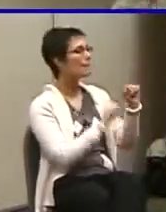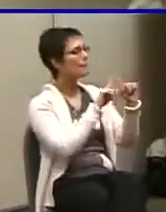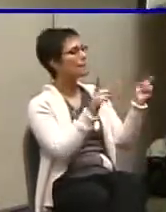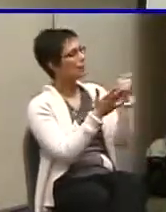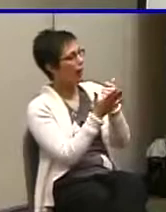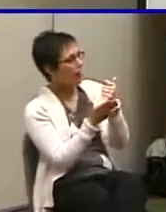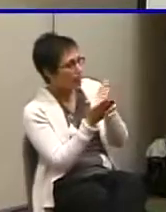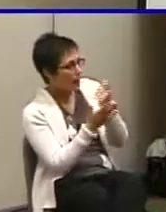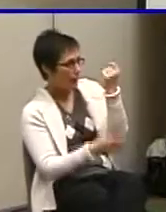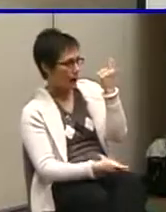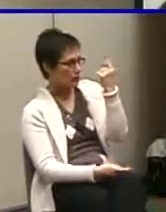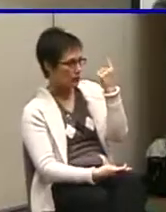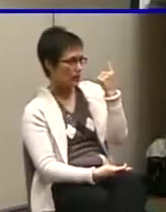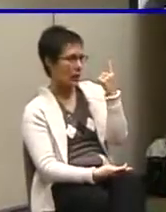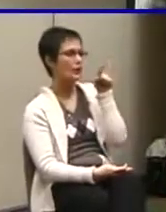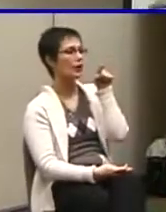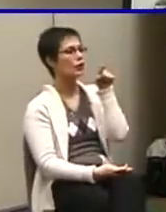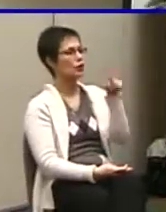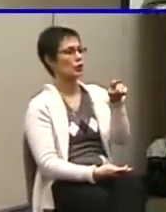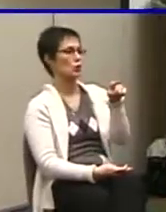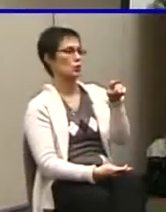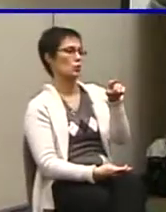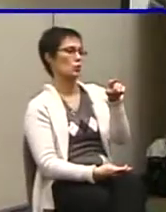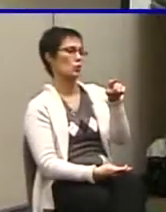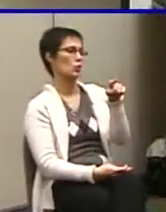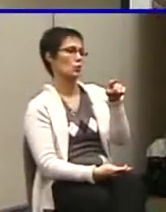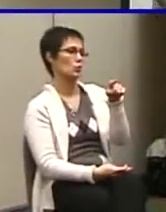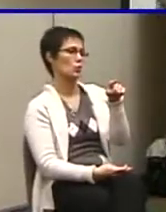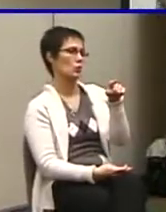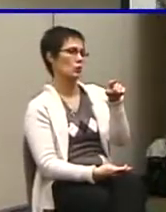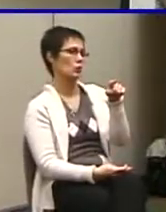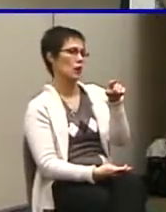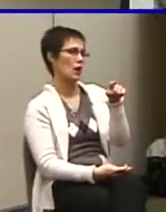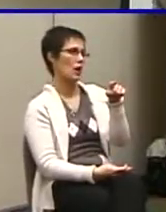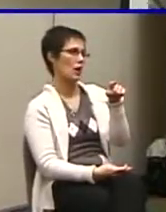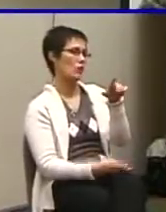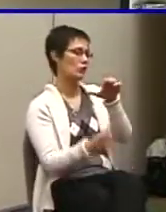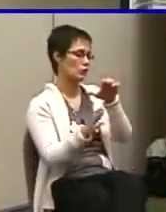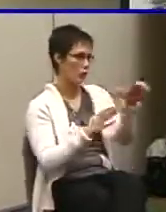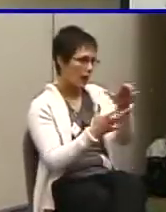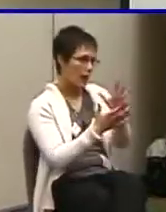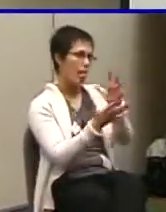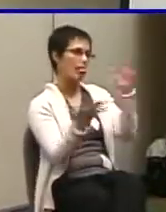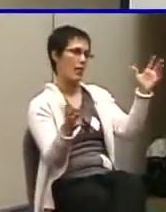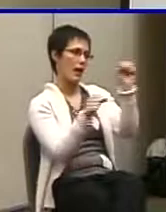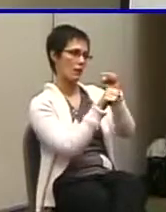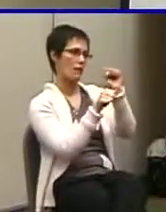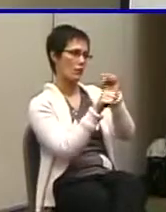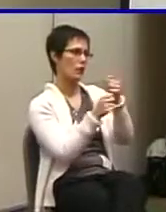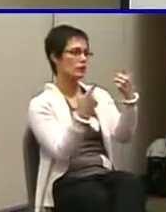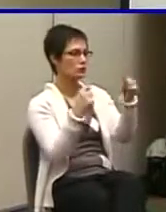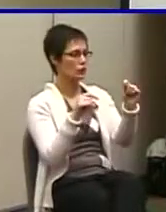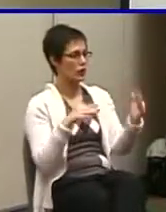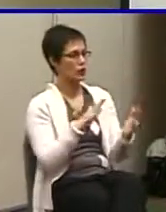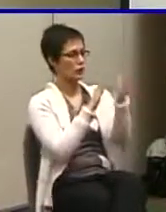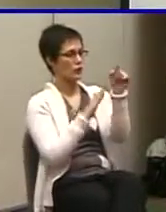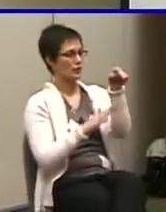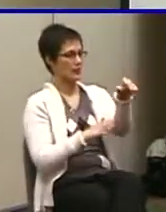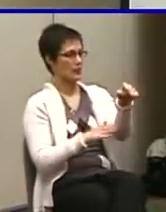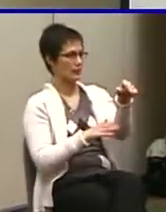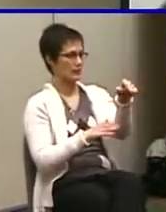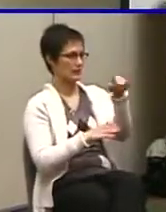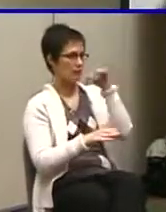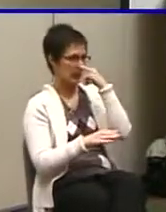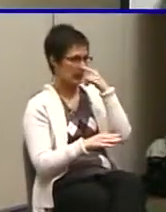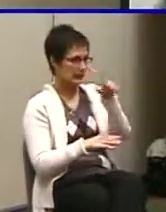them understand that, you know, you are putting an incredible amount of work into trying to address the problems with this child, but you're doing it in